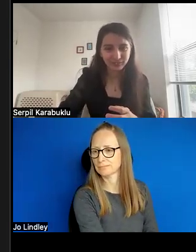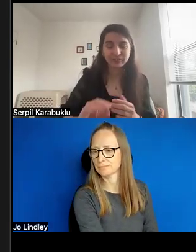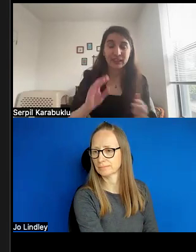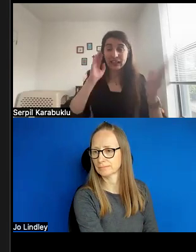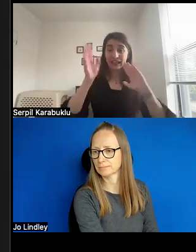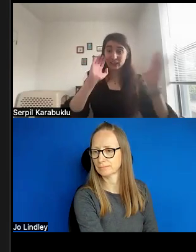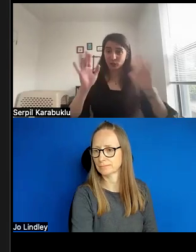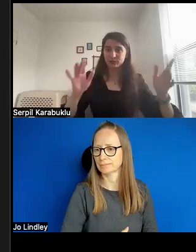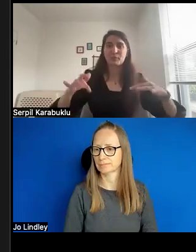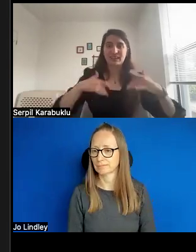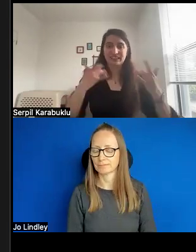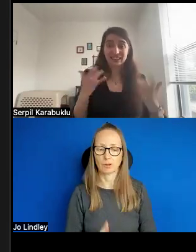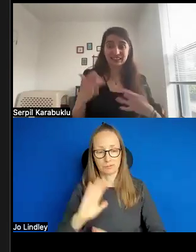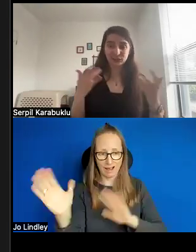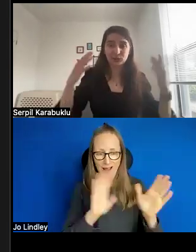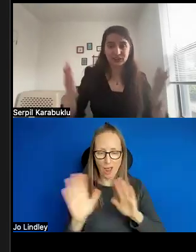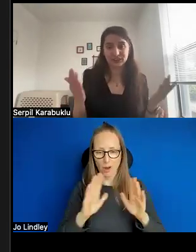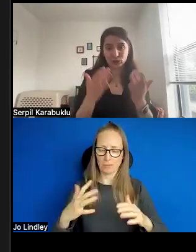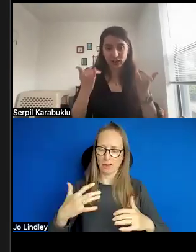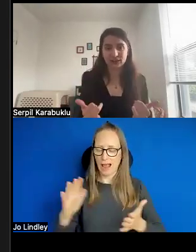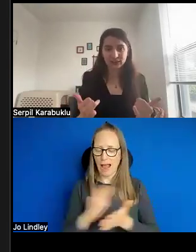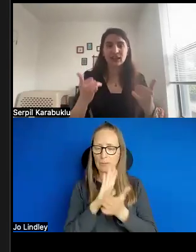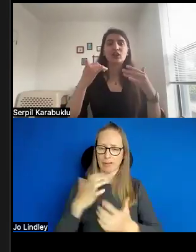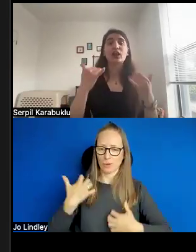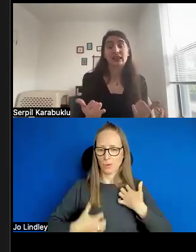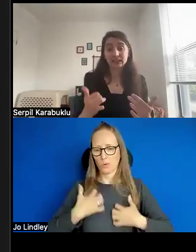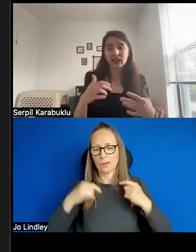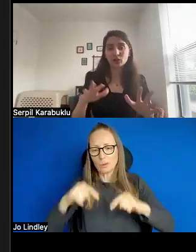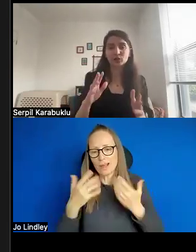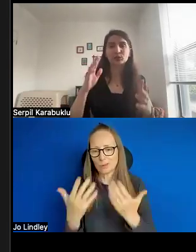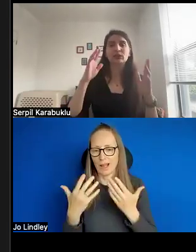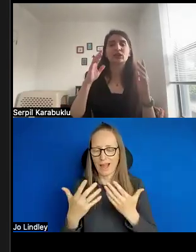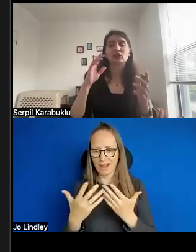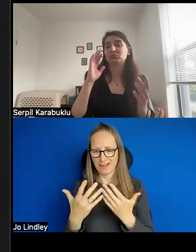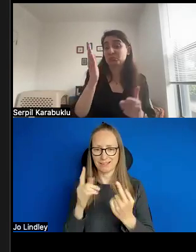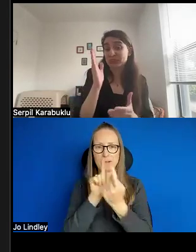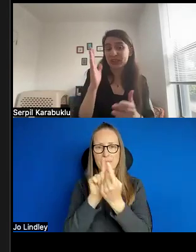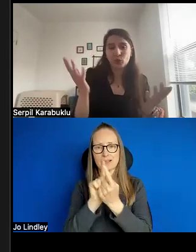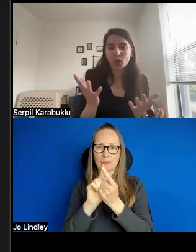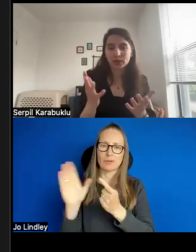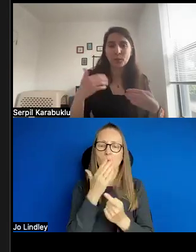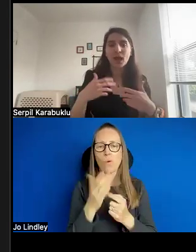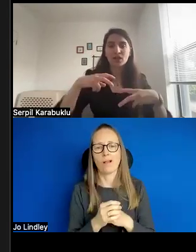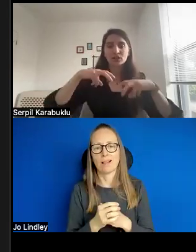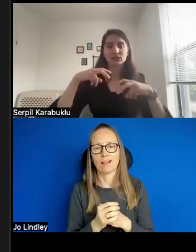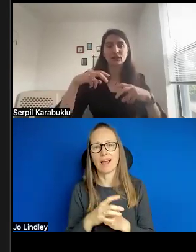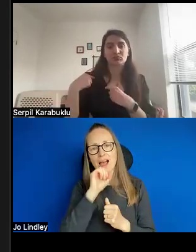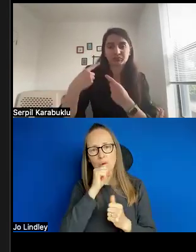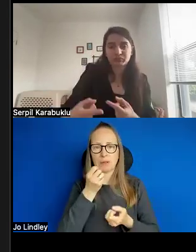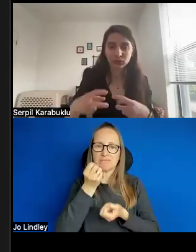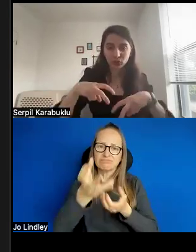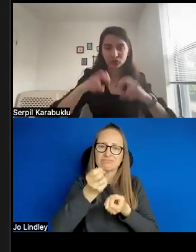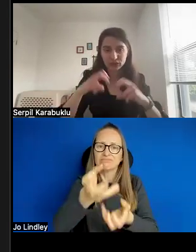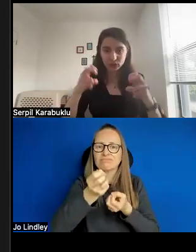Hello, everyone. I'm happy and excited to be here today and meeting with you all. I will be talking about